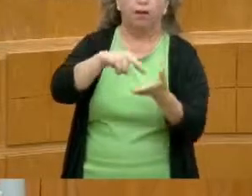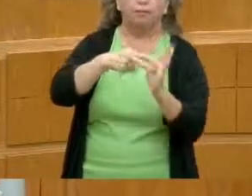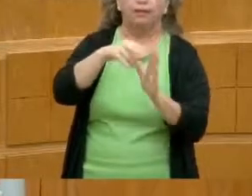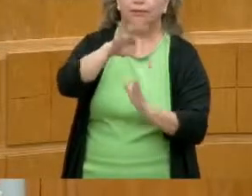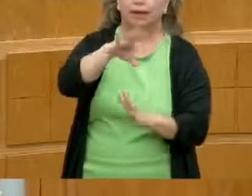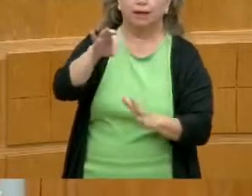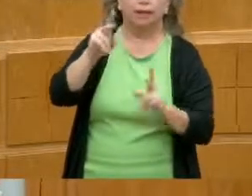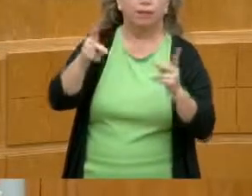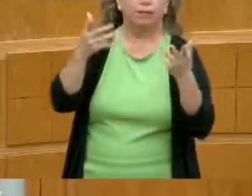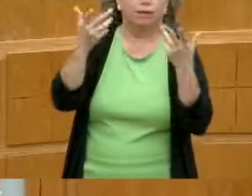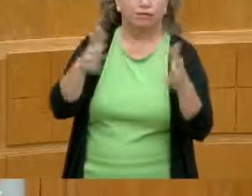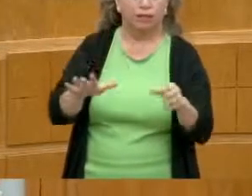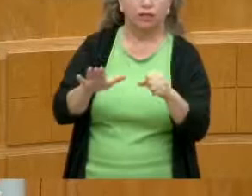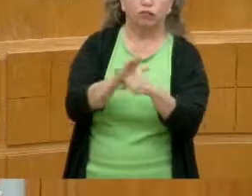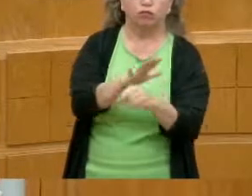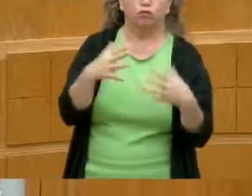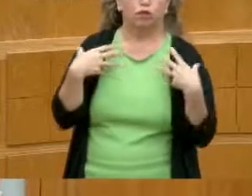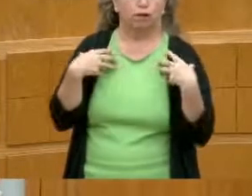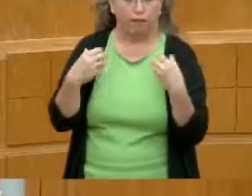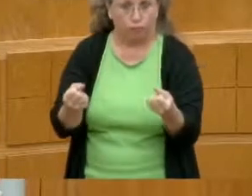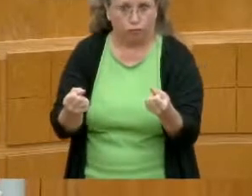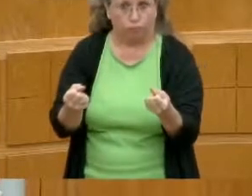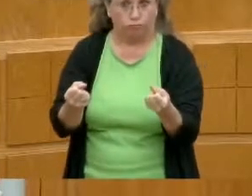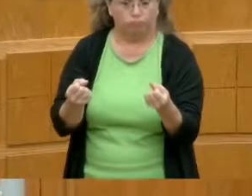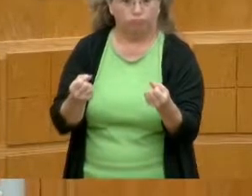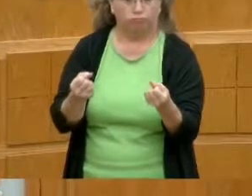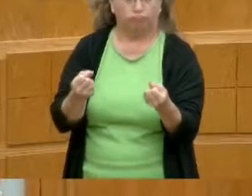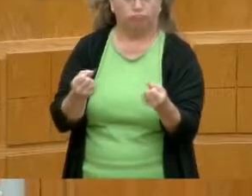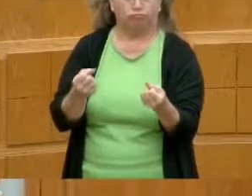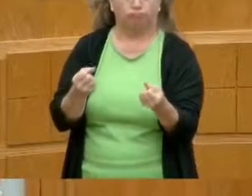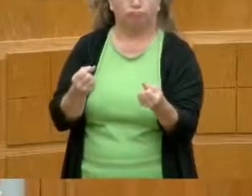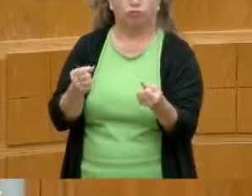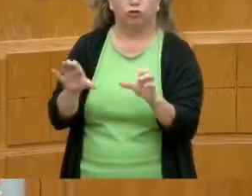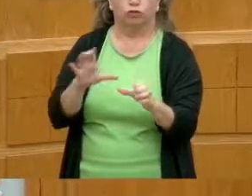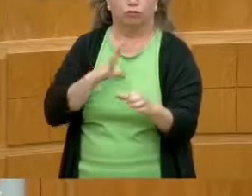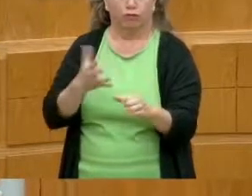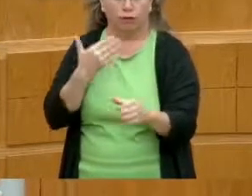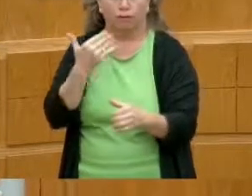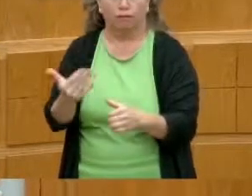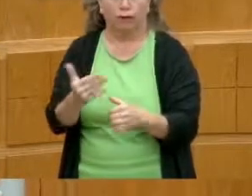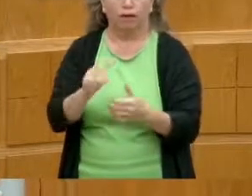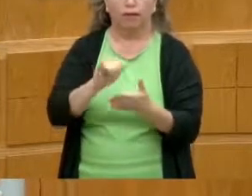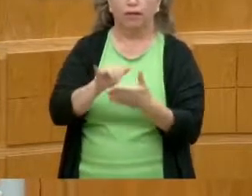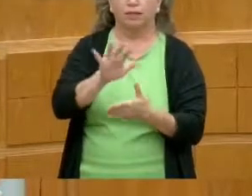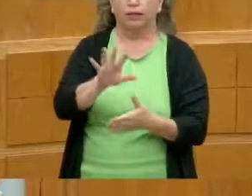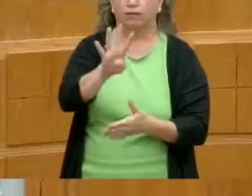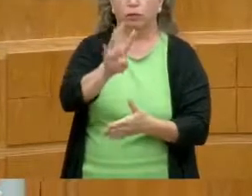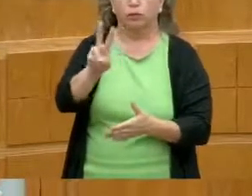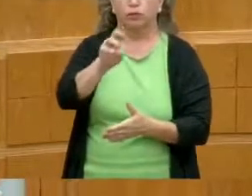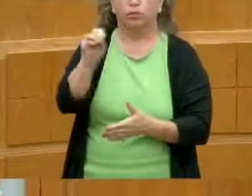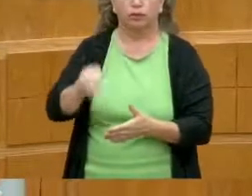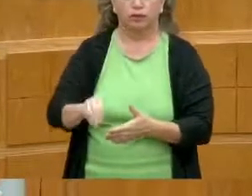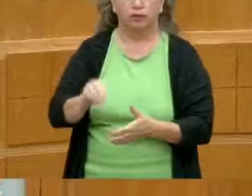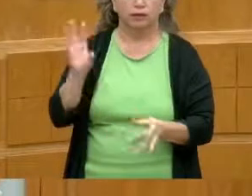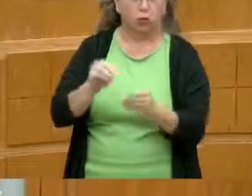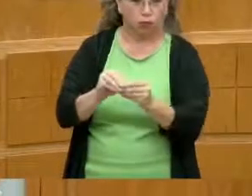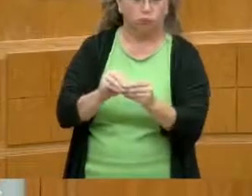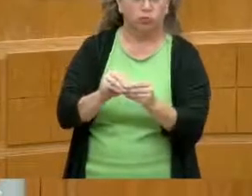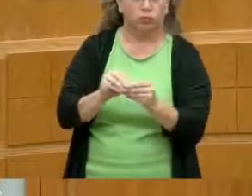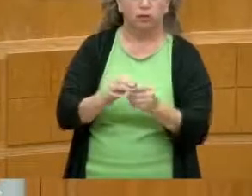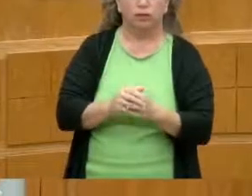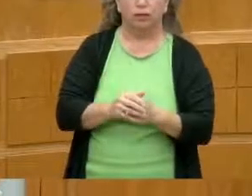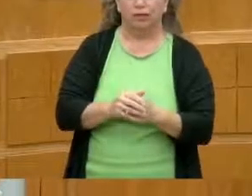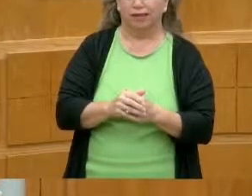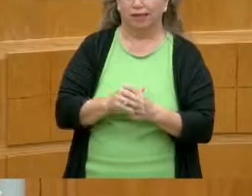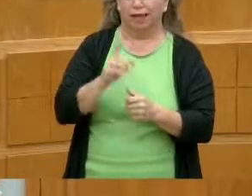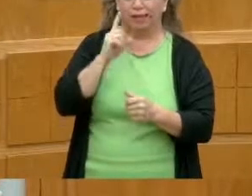recovered, which is an increase over the weekend. And that's about 42% of the total caseload. So at one point we were close to, I